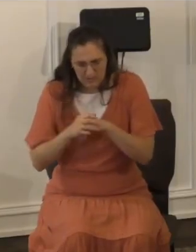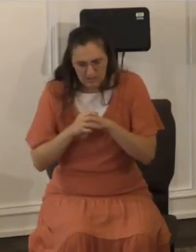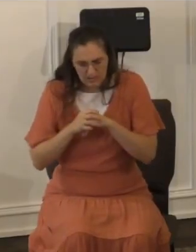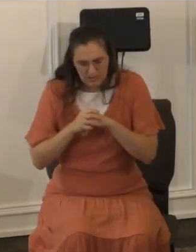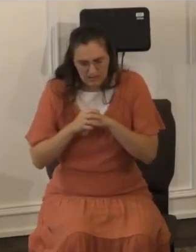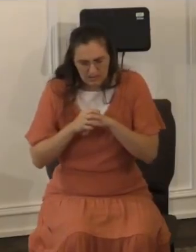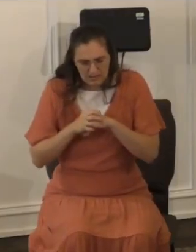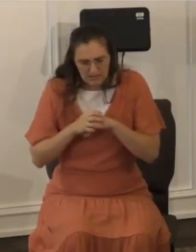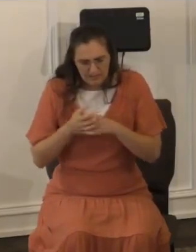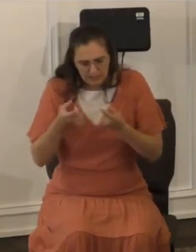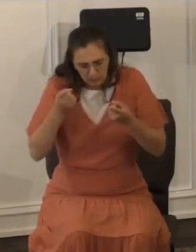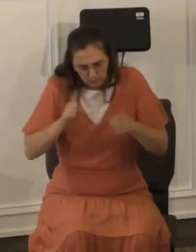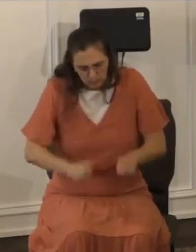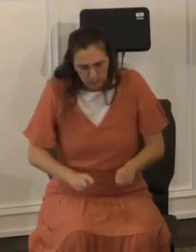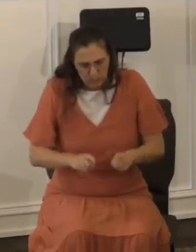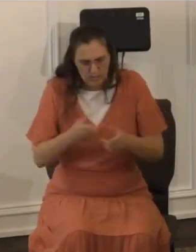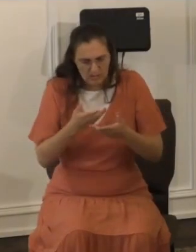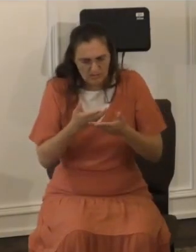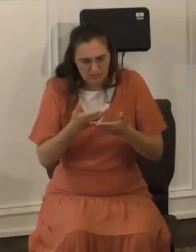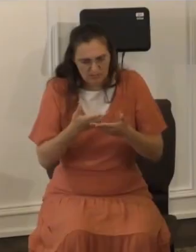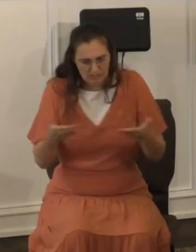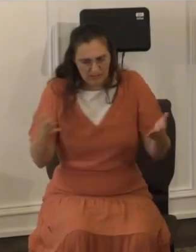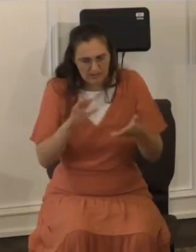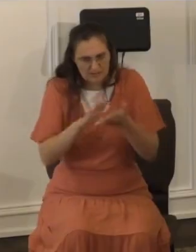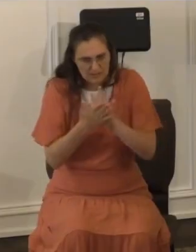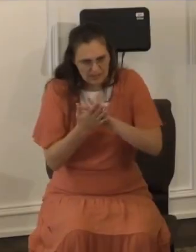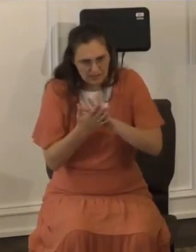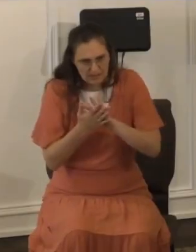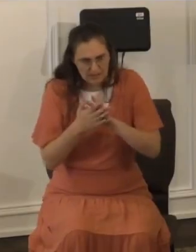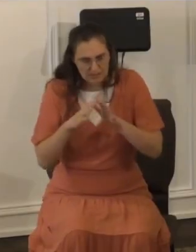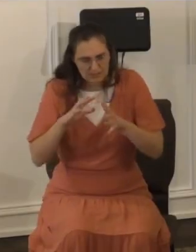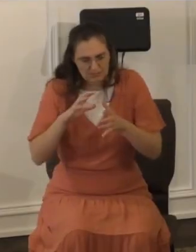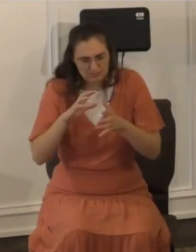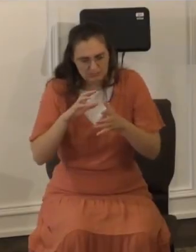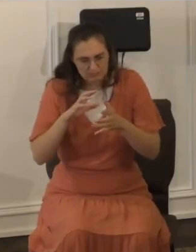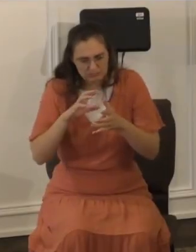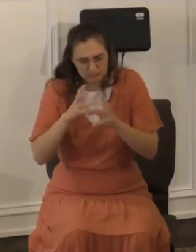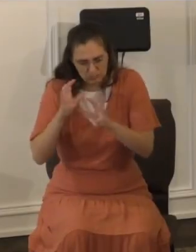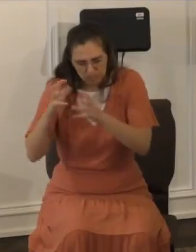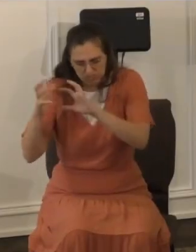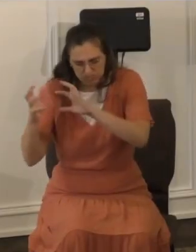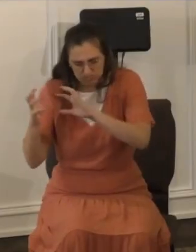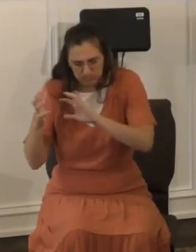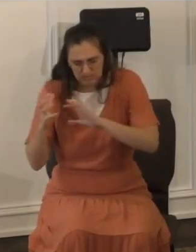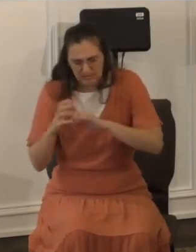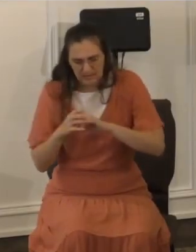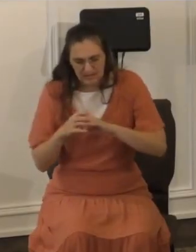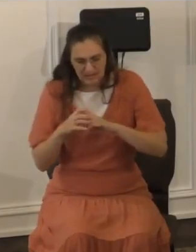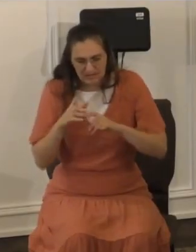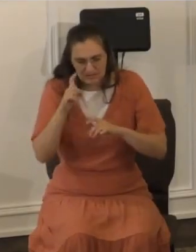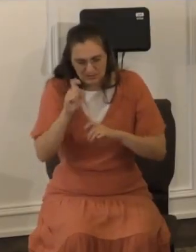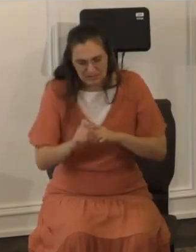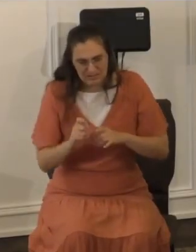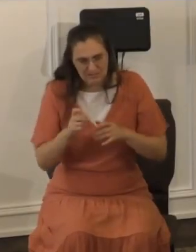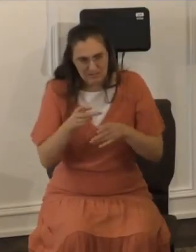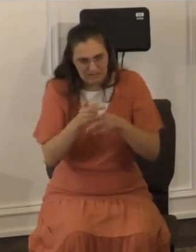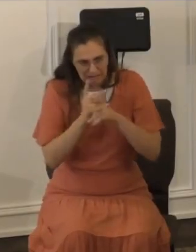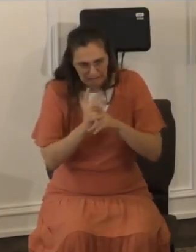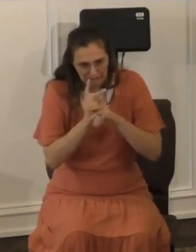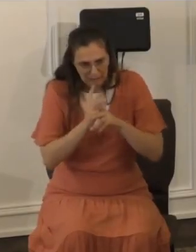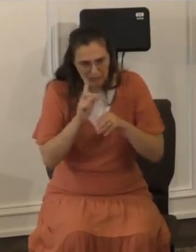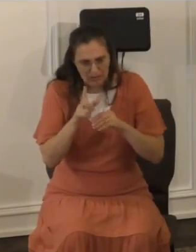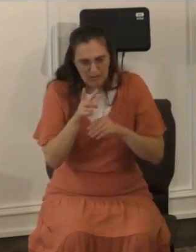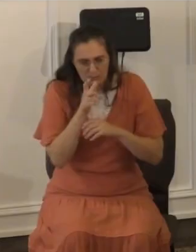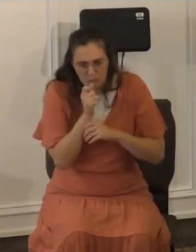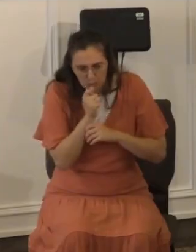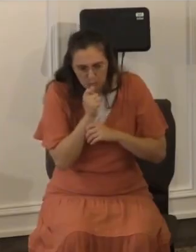things are all scrambled and all mixed up, you need to be careful who you go to try to put things back together, right? You could go to people who don't know. If I hand it to one of